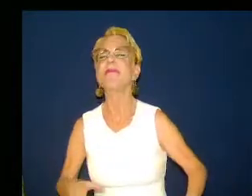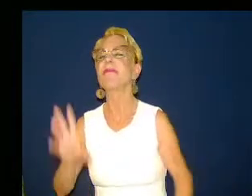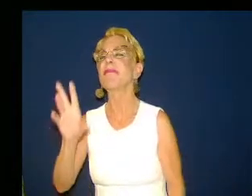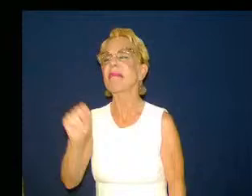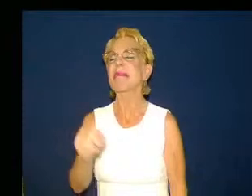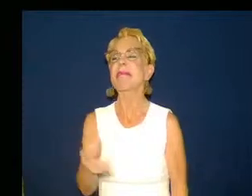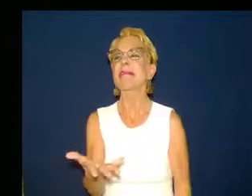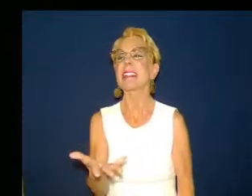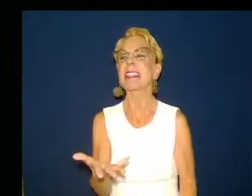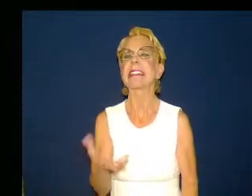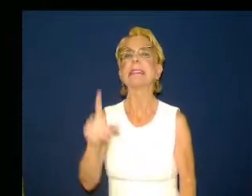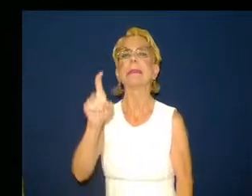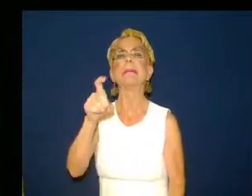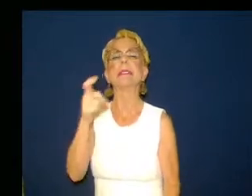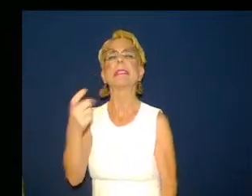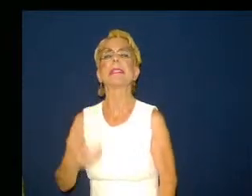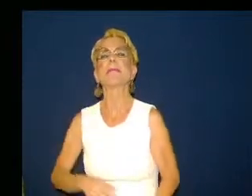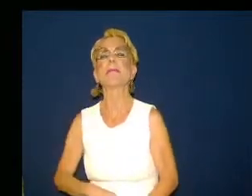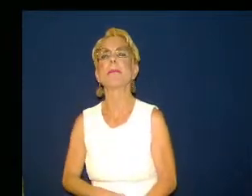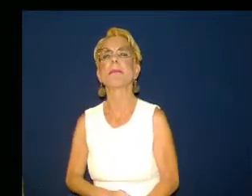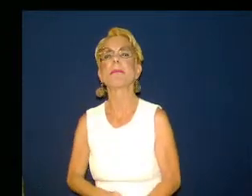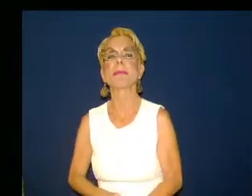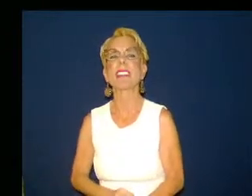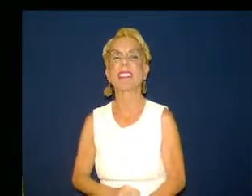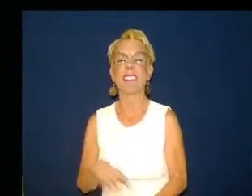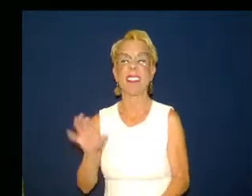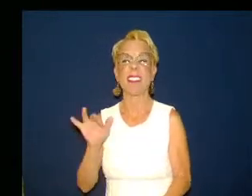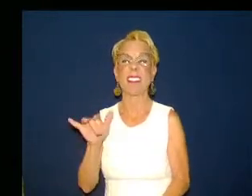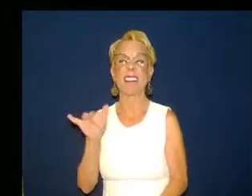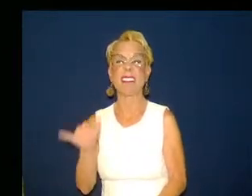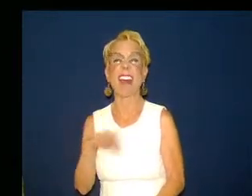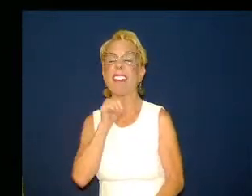prayers, and I'm not about to quit.